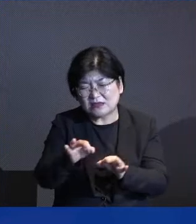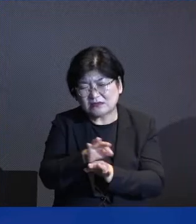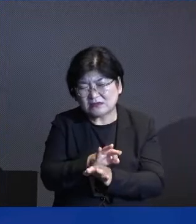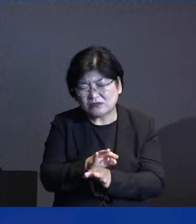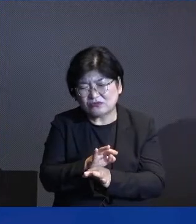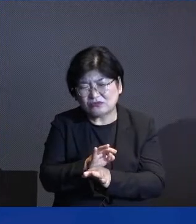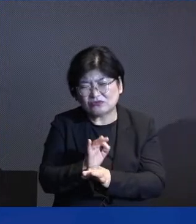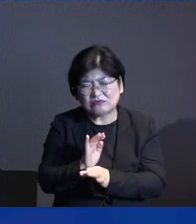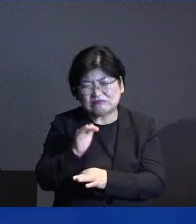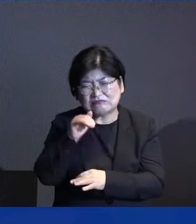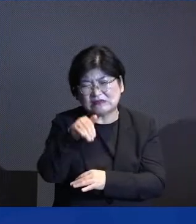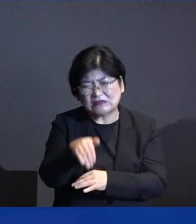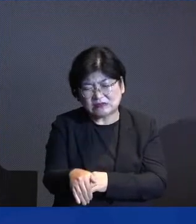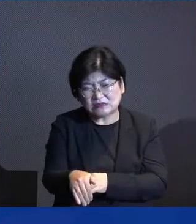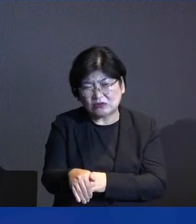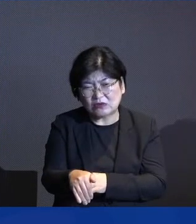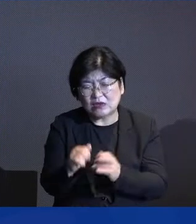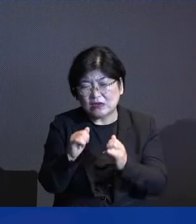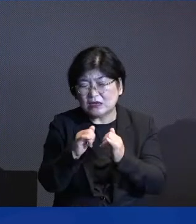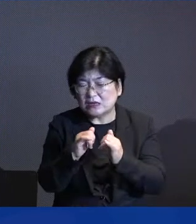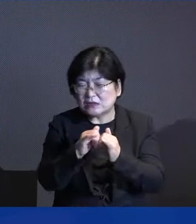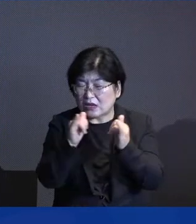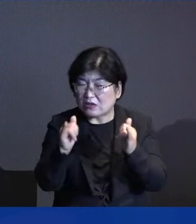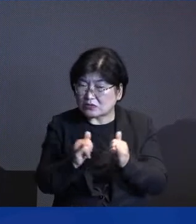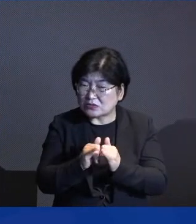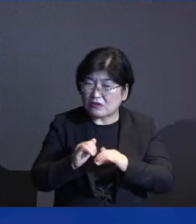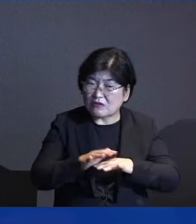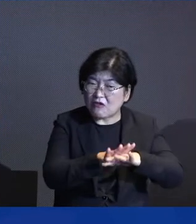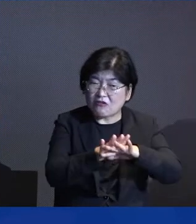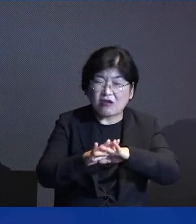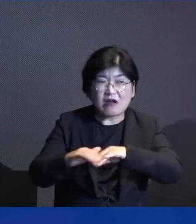social activities, and depression.